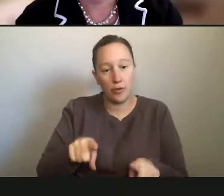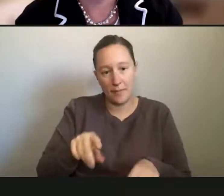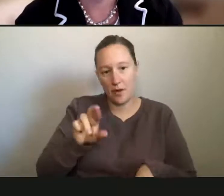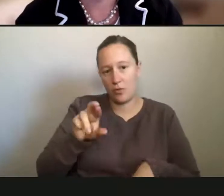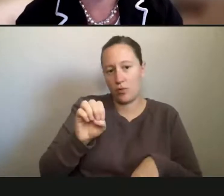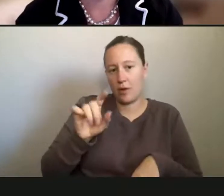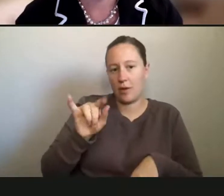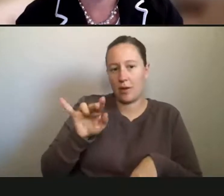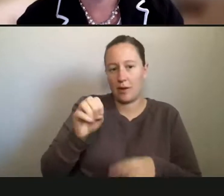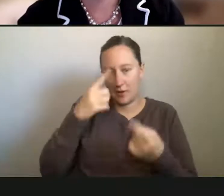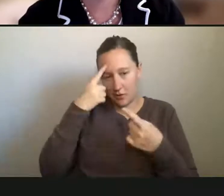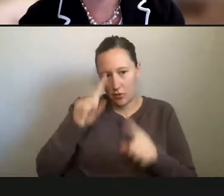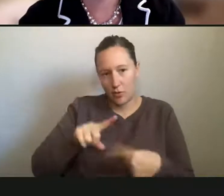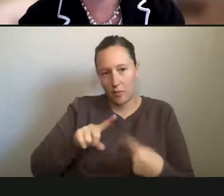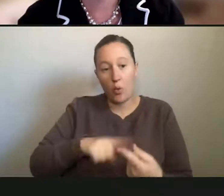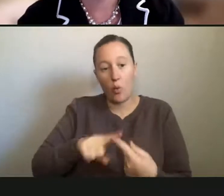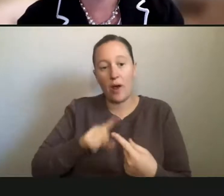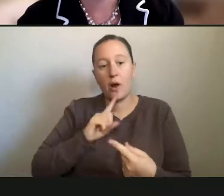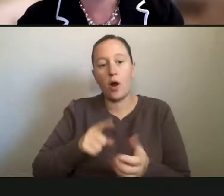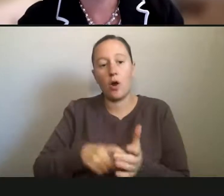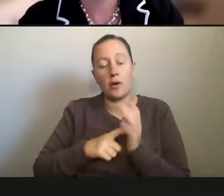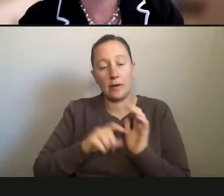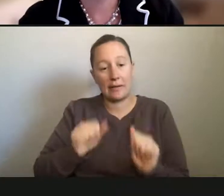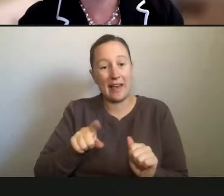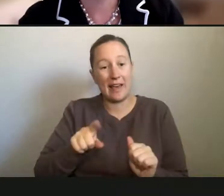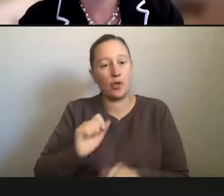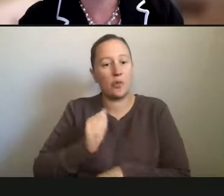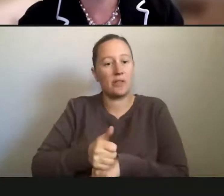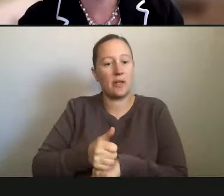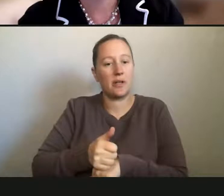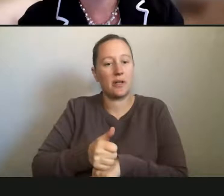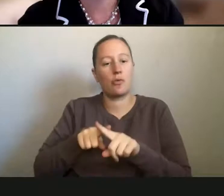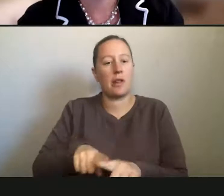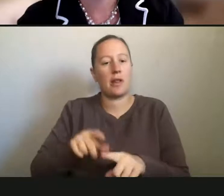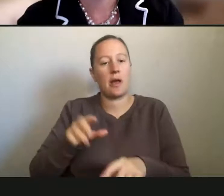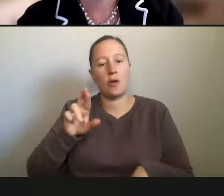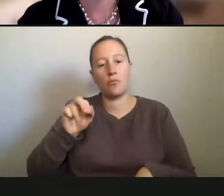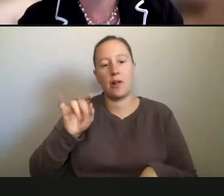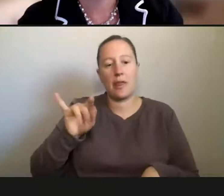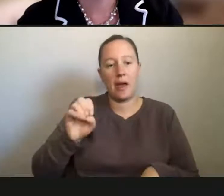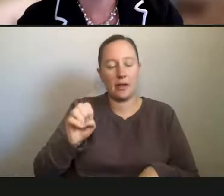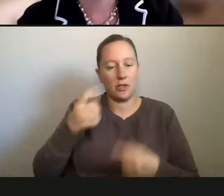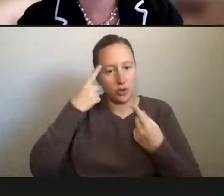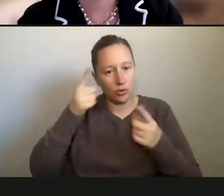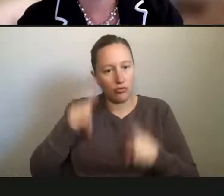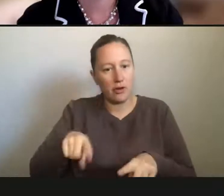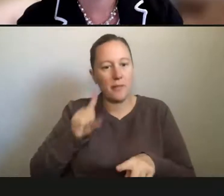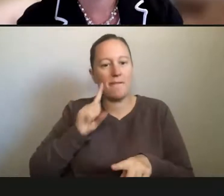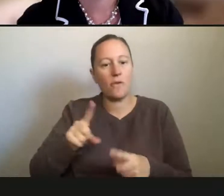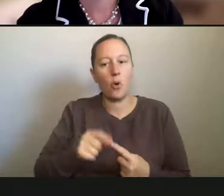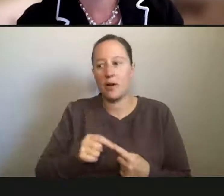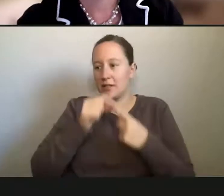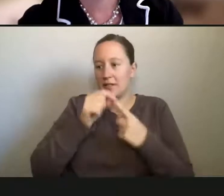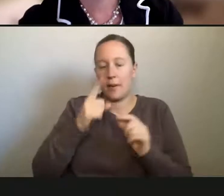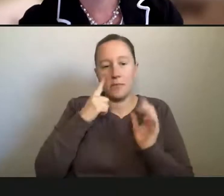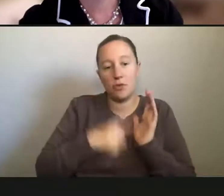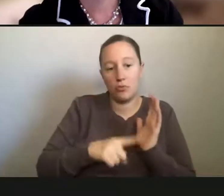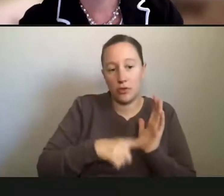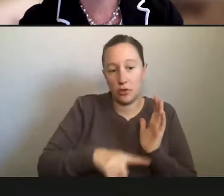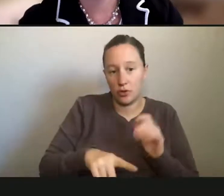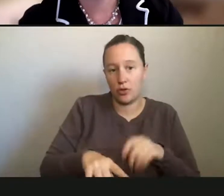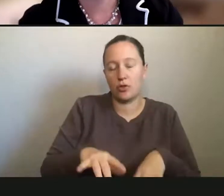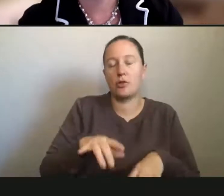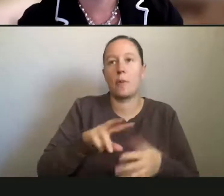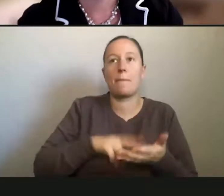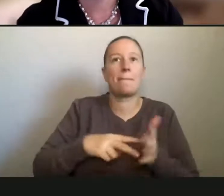the question is, can you establish a reliance agreement for exempt research? So research